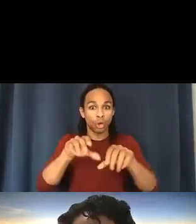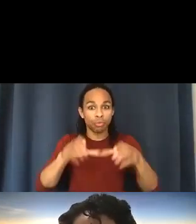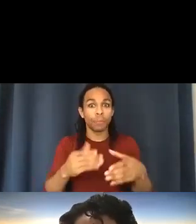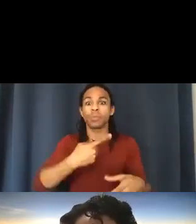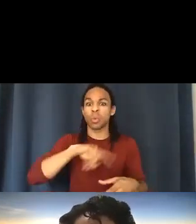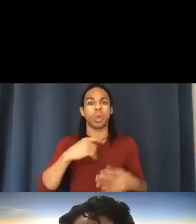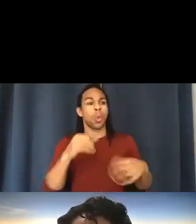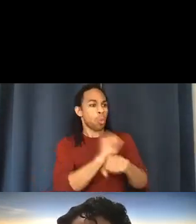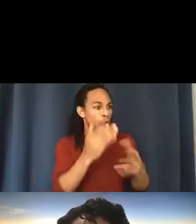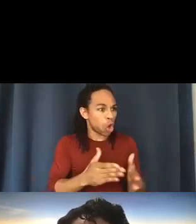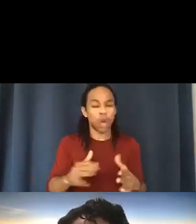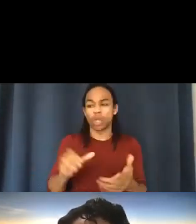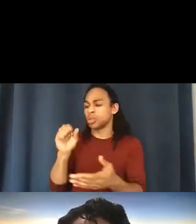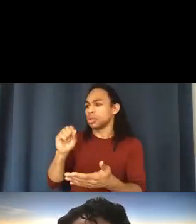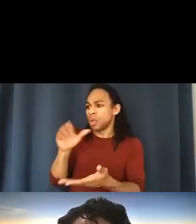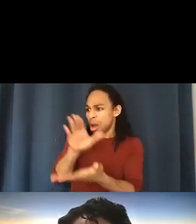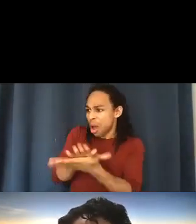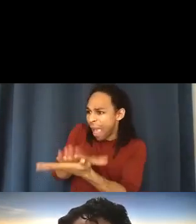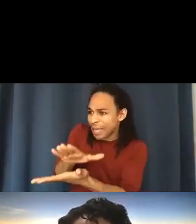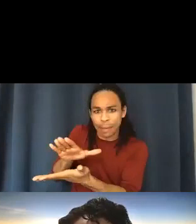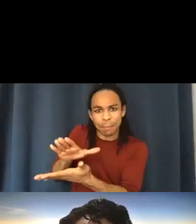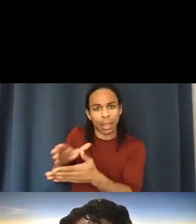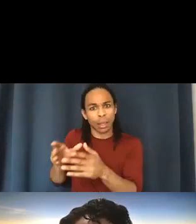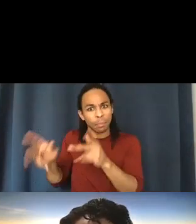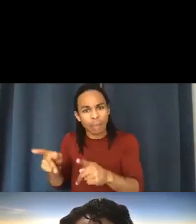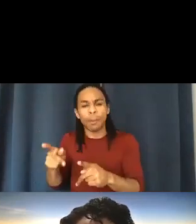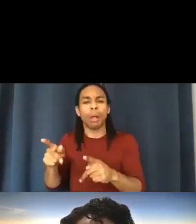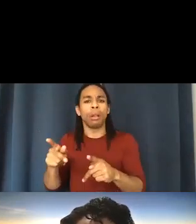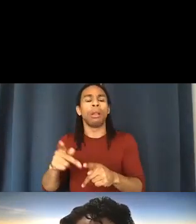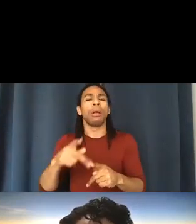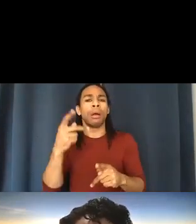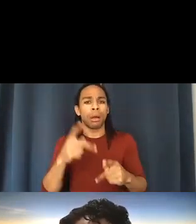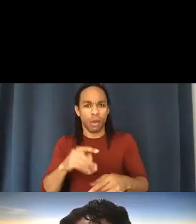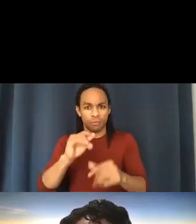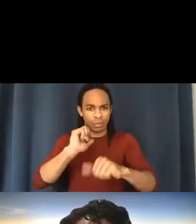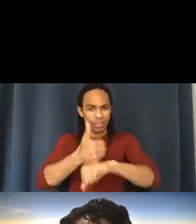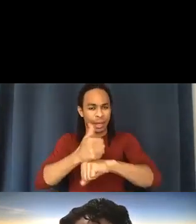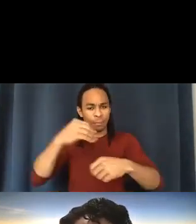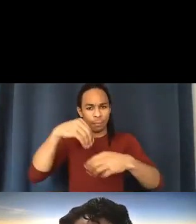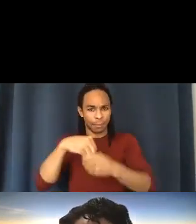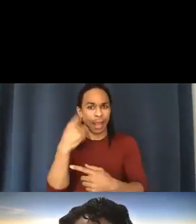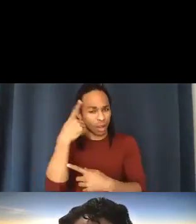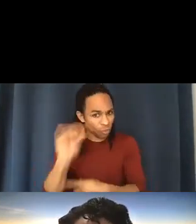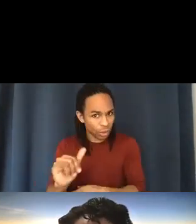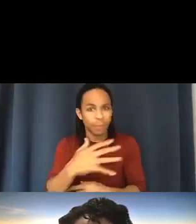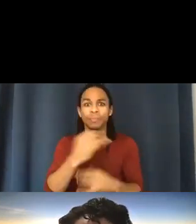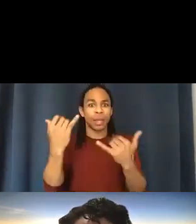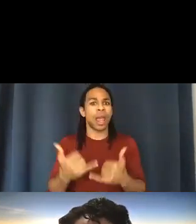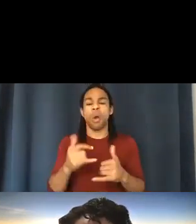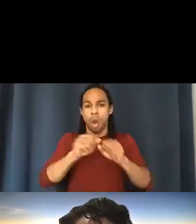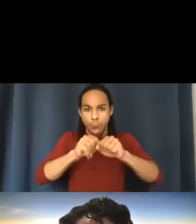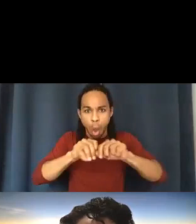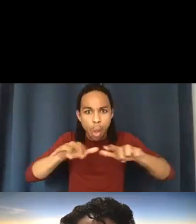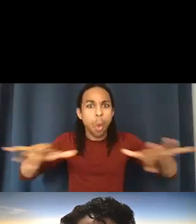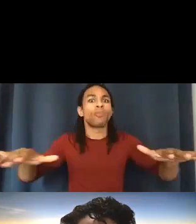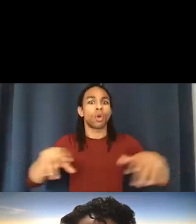in California in 2014, and we now have members across the United States and internationally. We have been developing